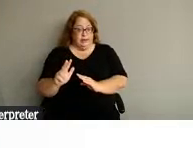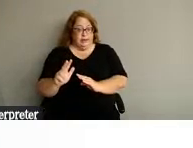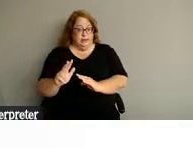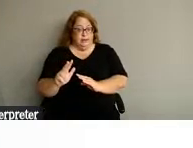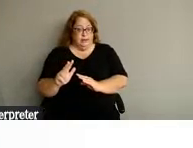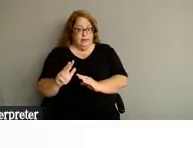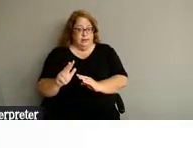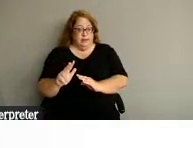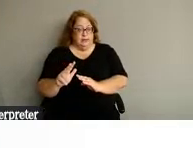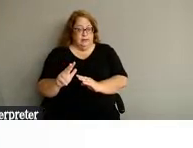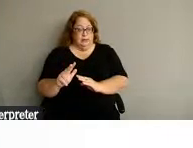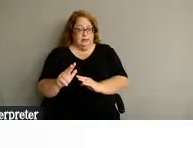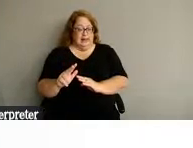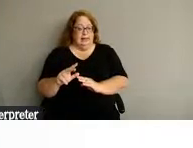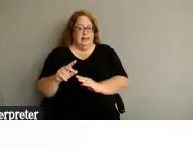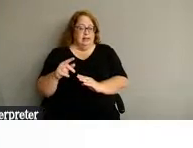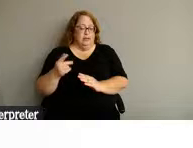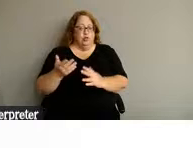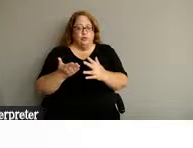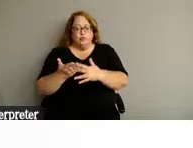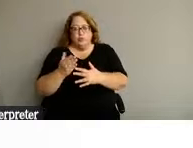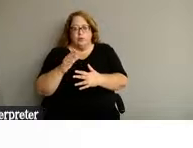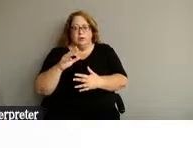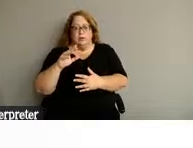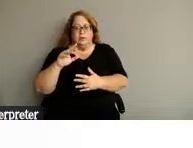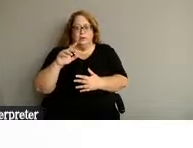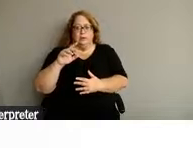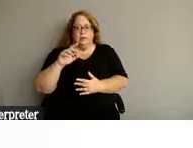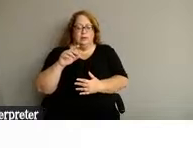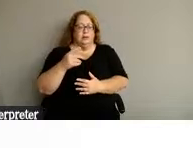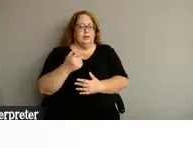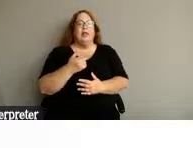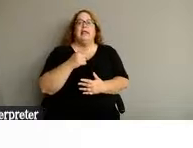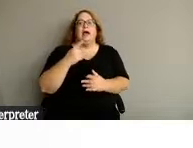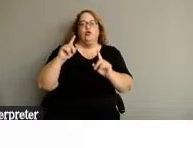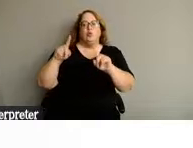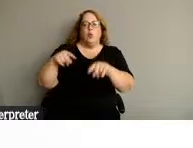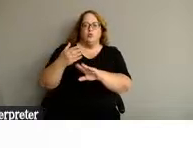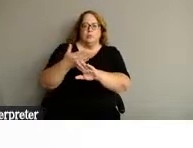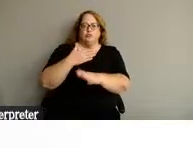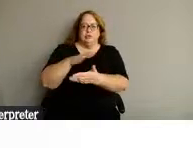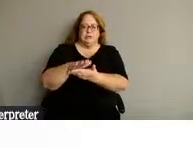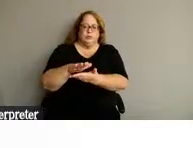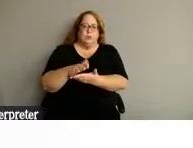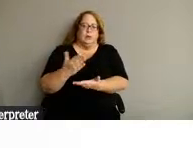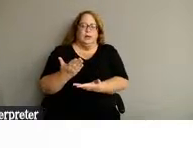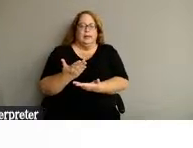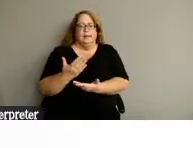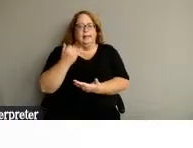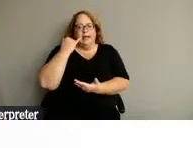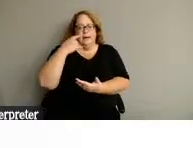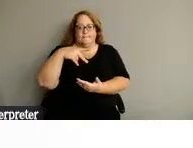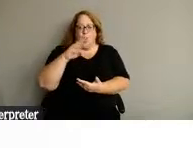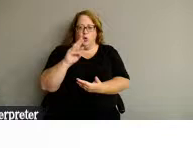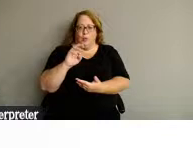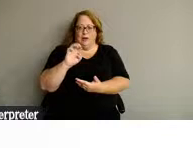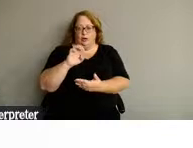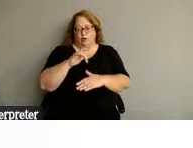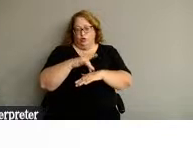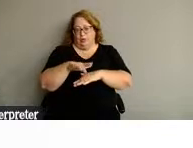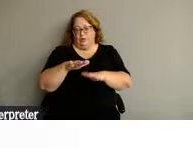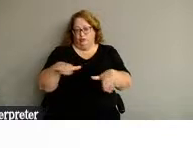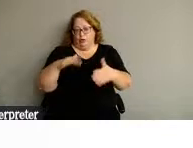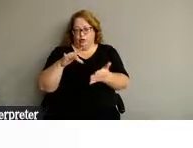with one of these 3 first steps. They are attending a preschool. So someone is attending at Parkway Early Childhood